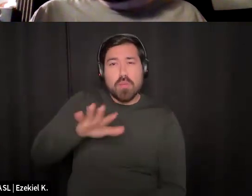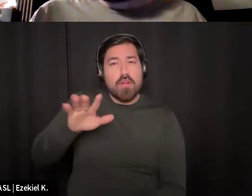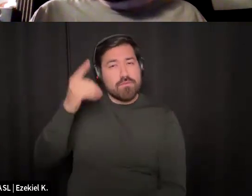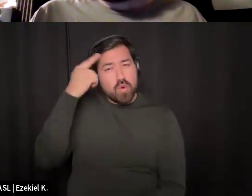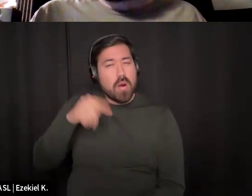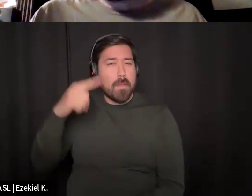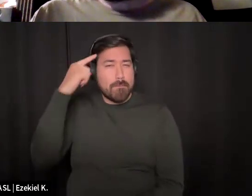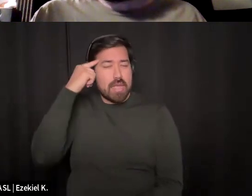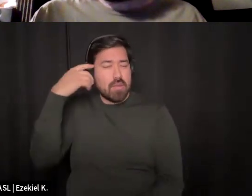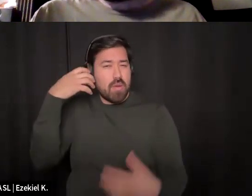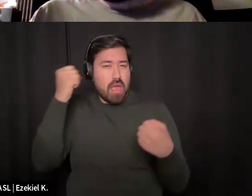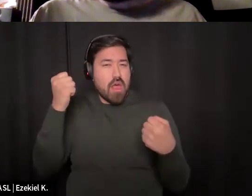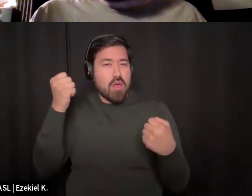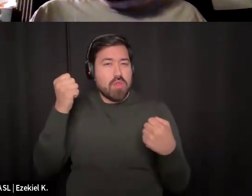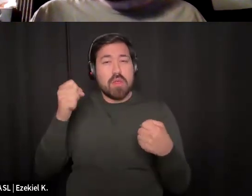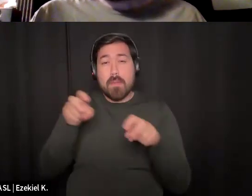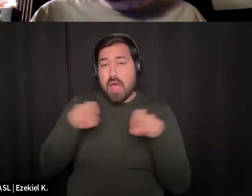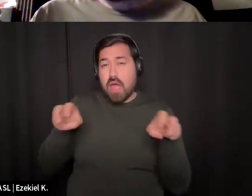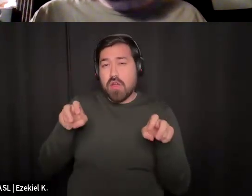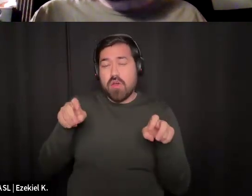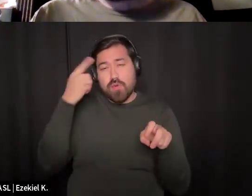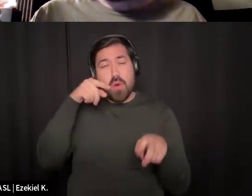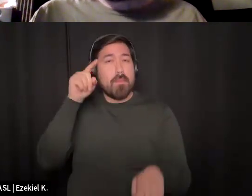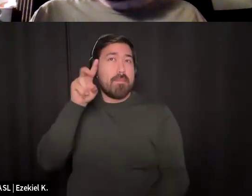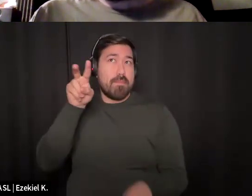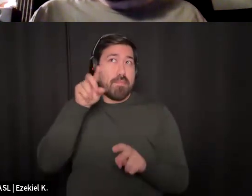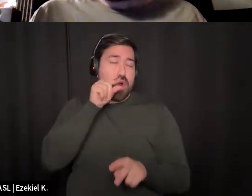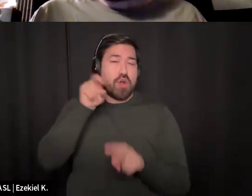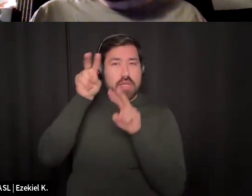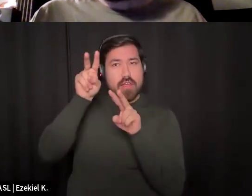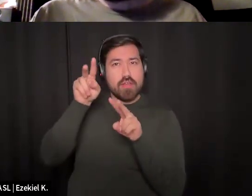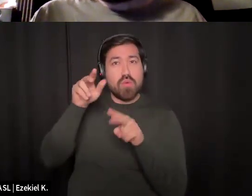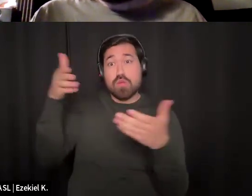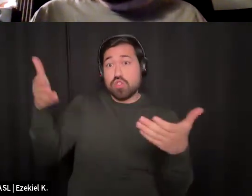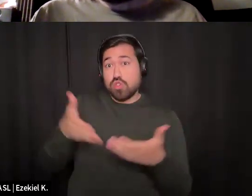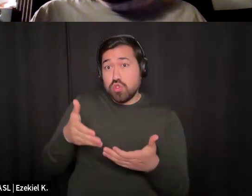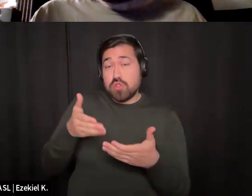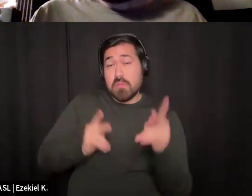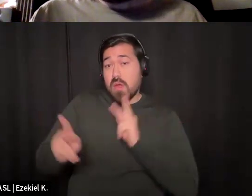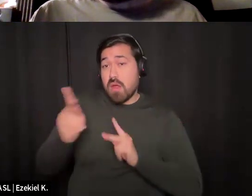health benefits of birding panel as a way to introduce folks to